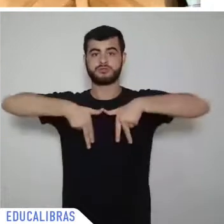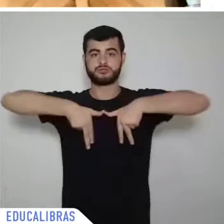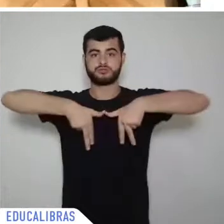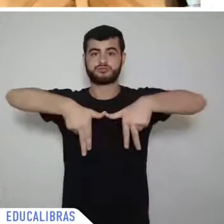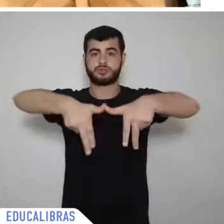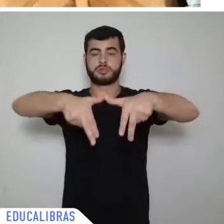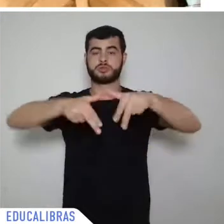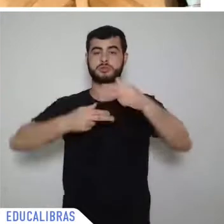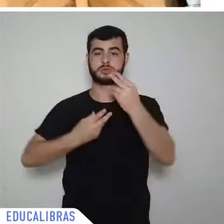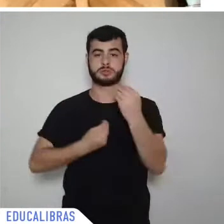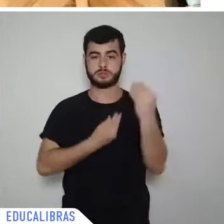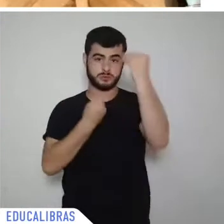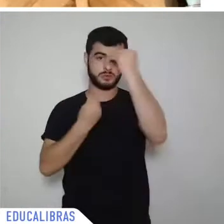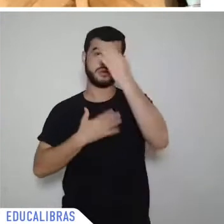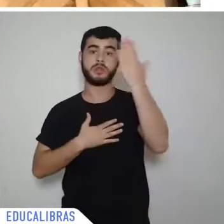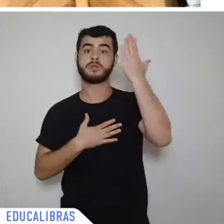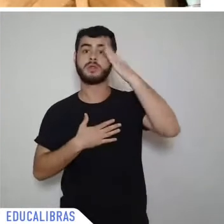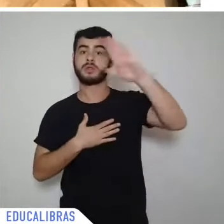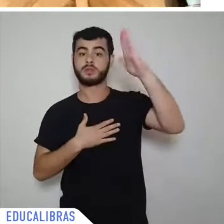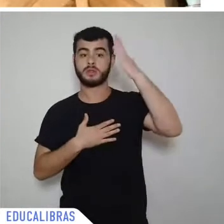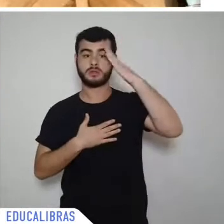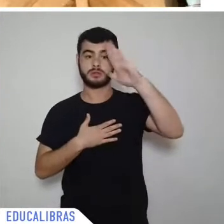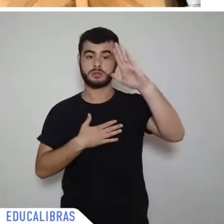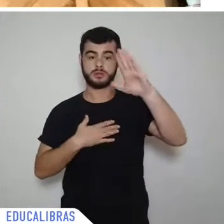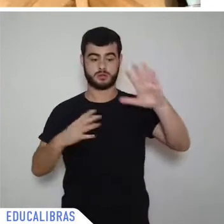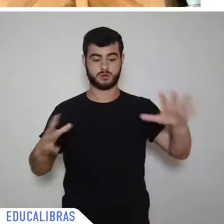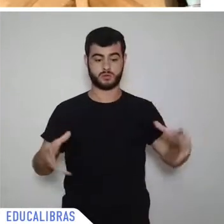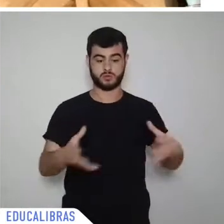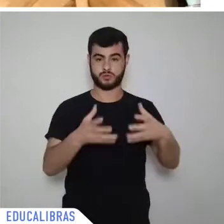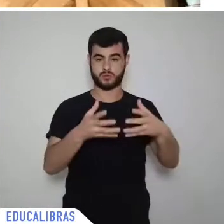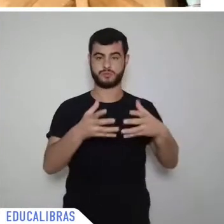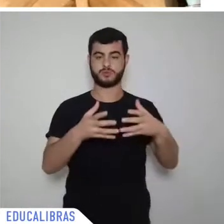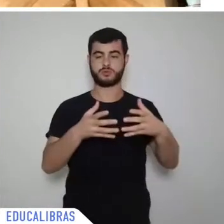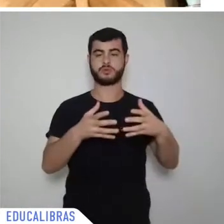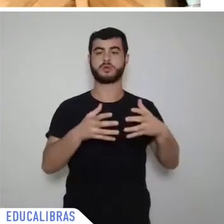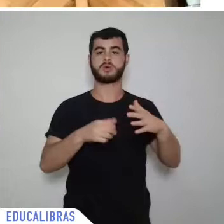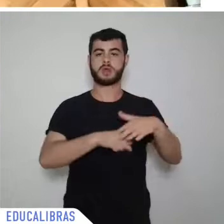separate all this data and understand gender and race within this data.